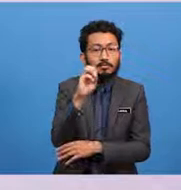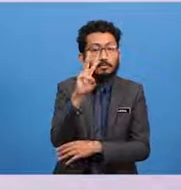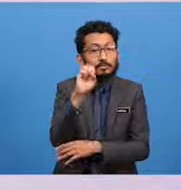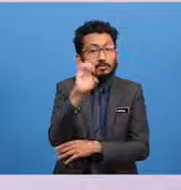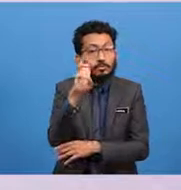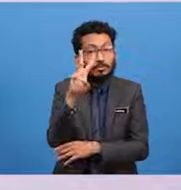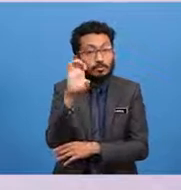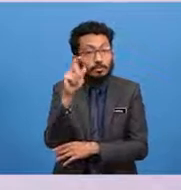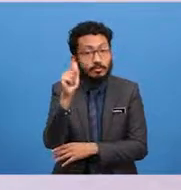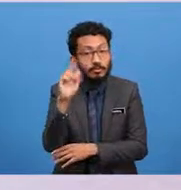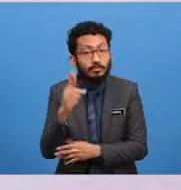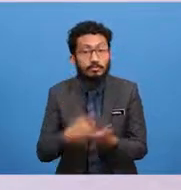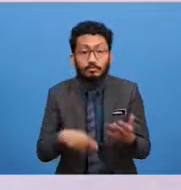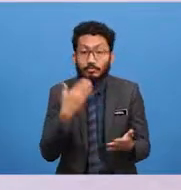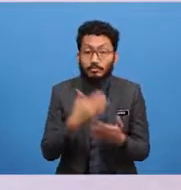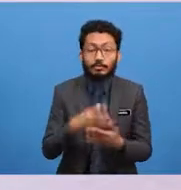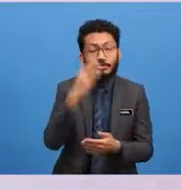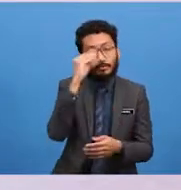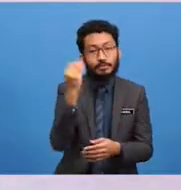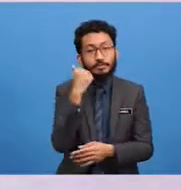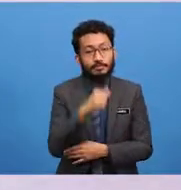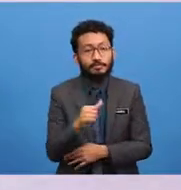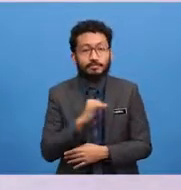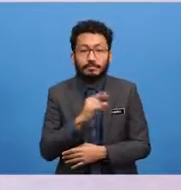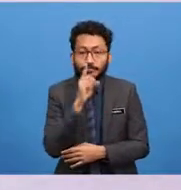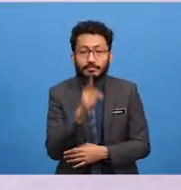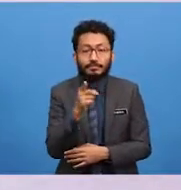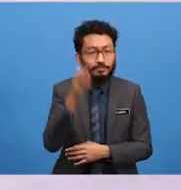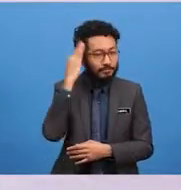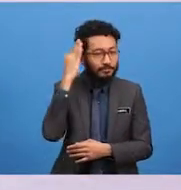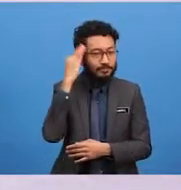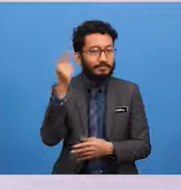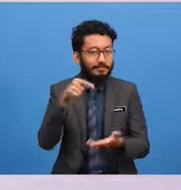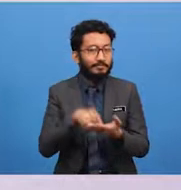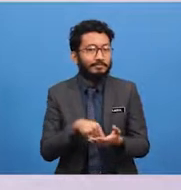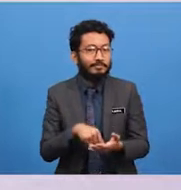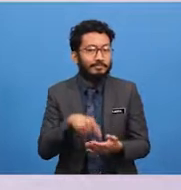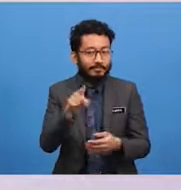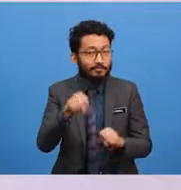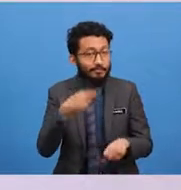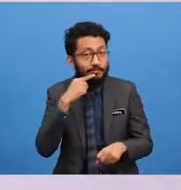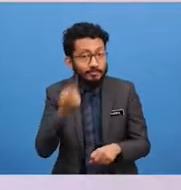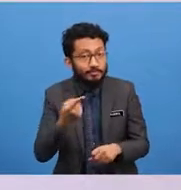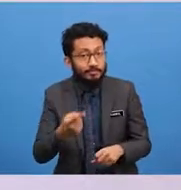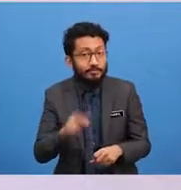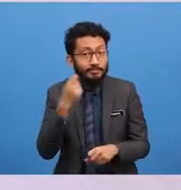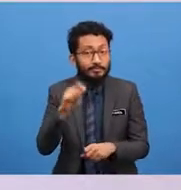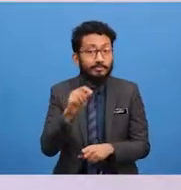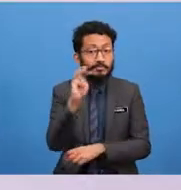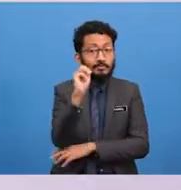Well, boys and girls, I'm sure you know this. Can you tell me the material of this